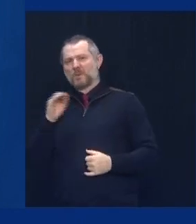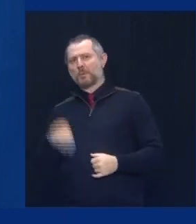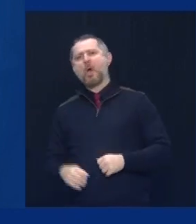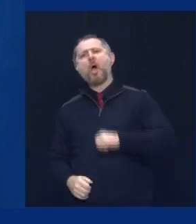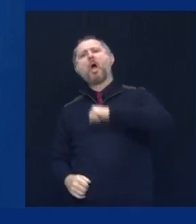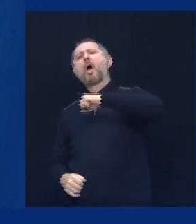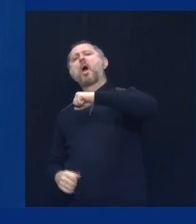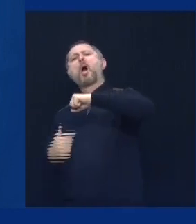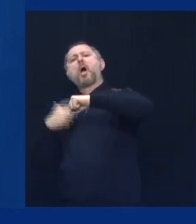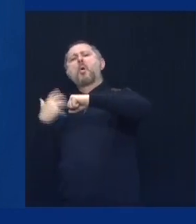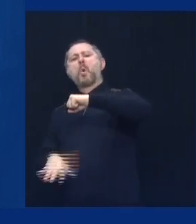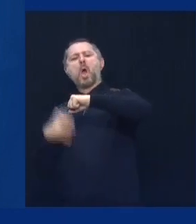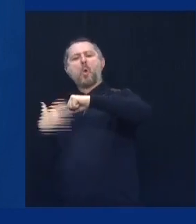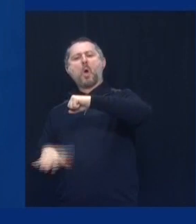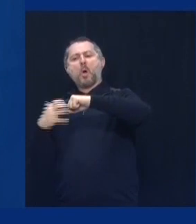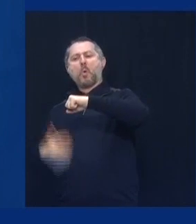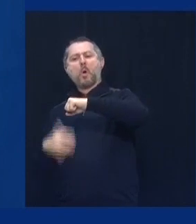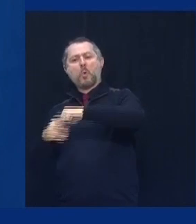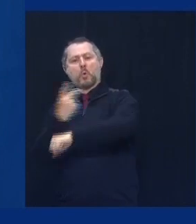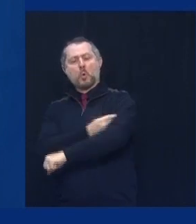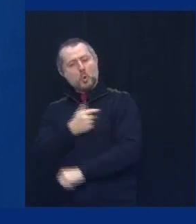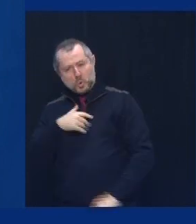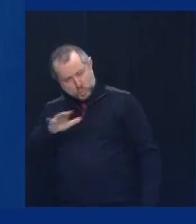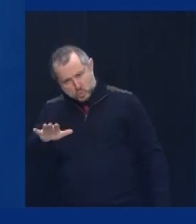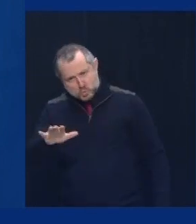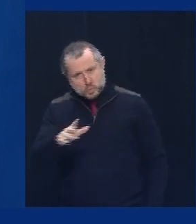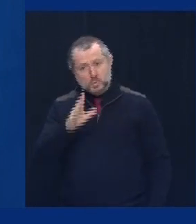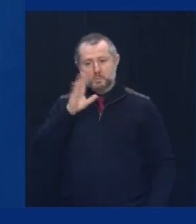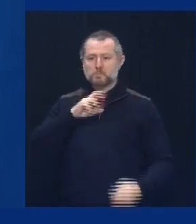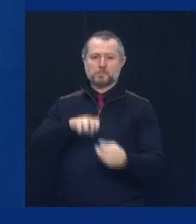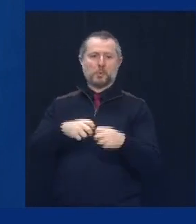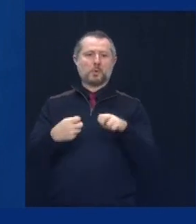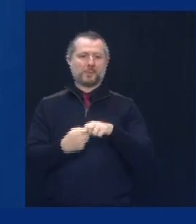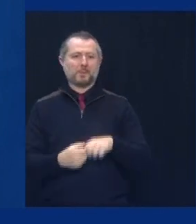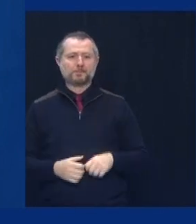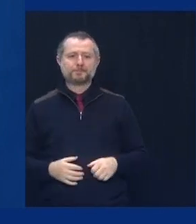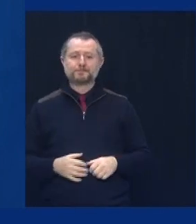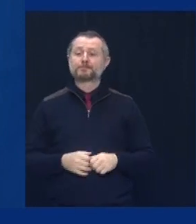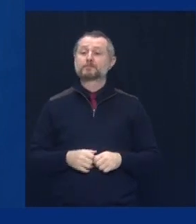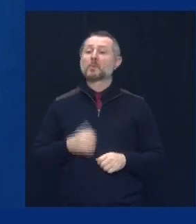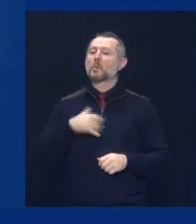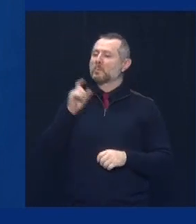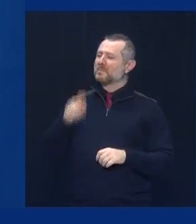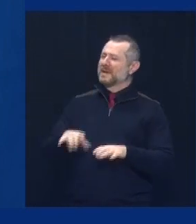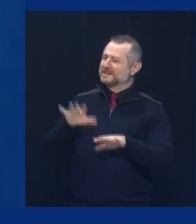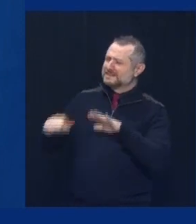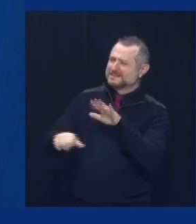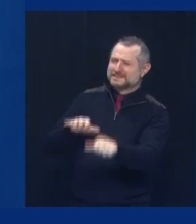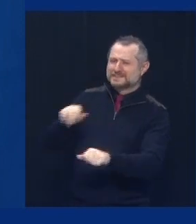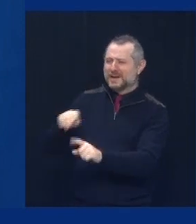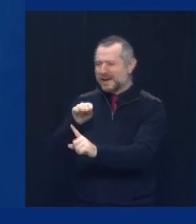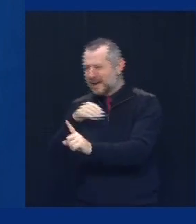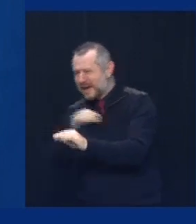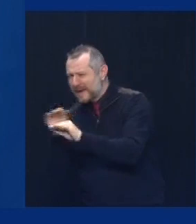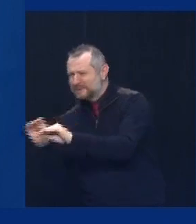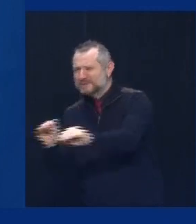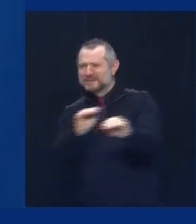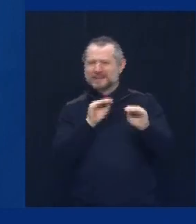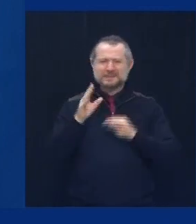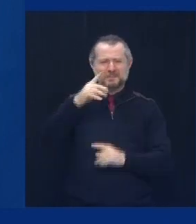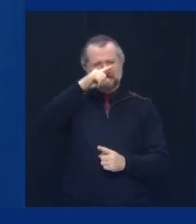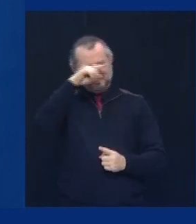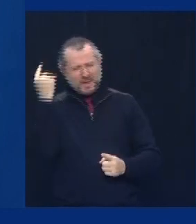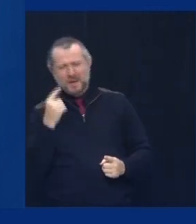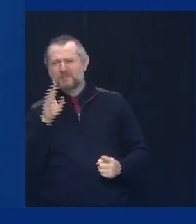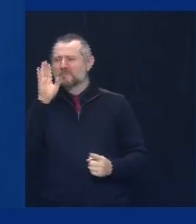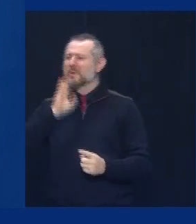the vaccine. That's a problem. We have to outreach to the black, brown, poor communities. That's